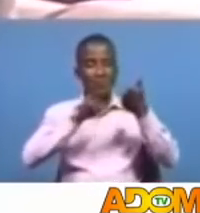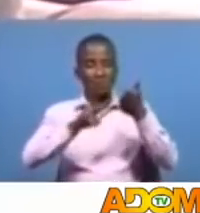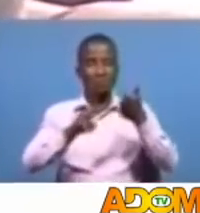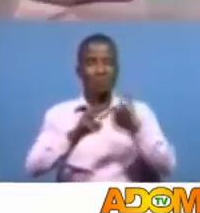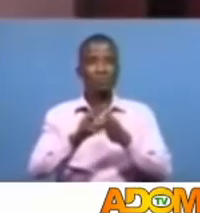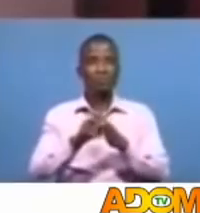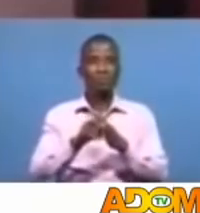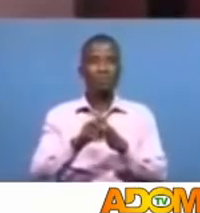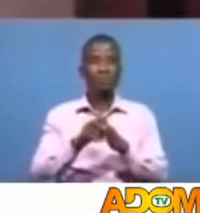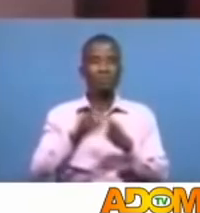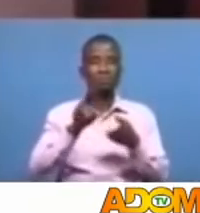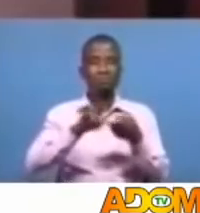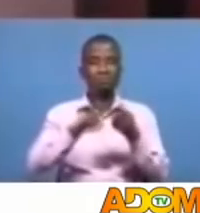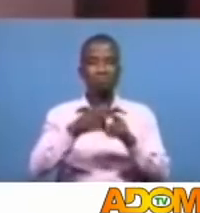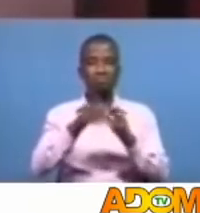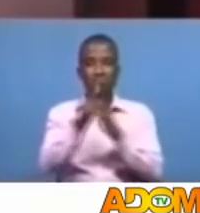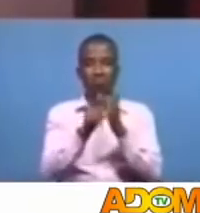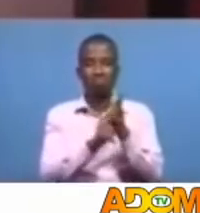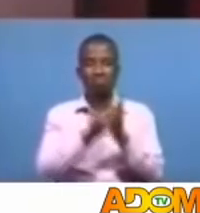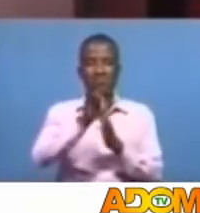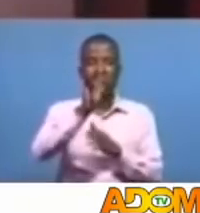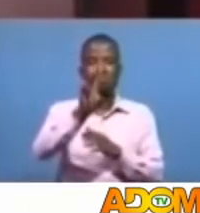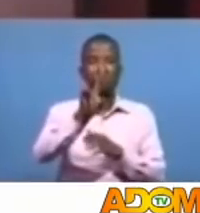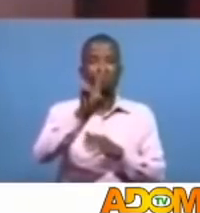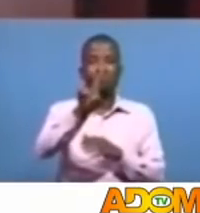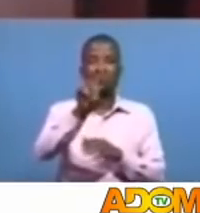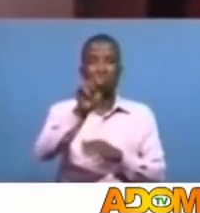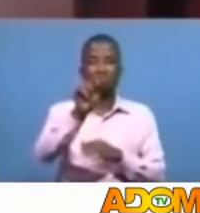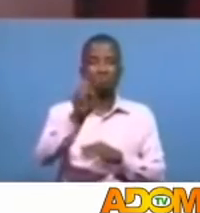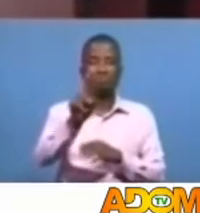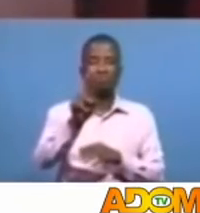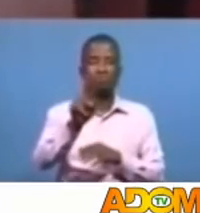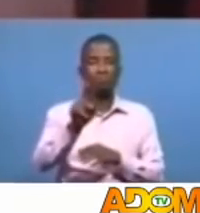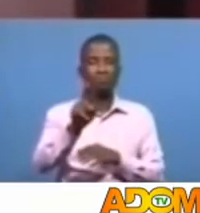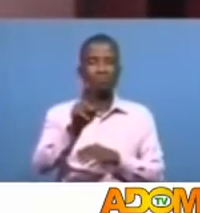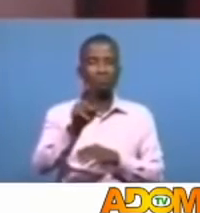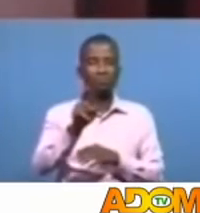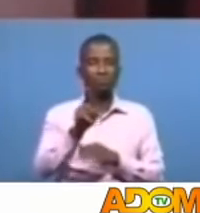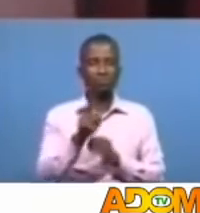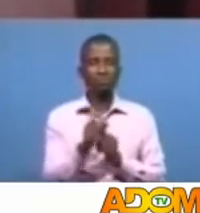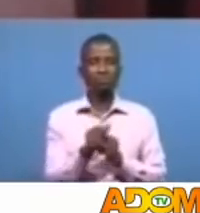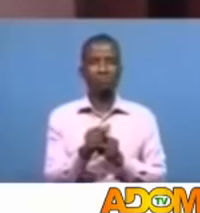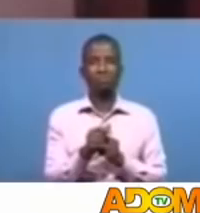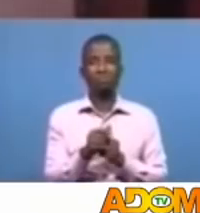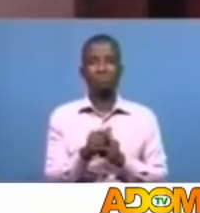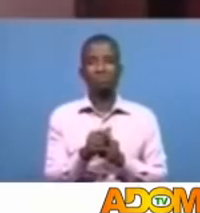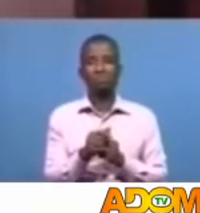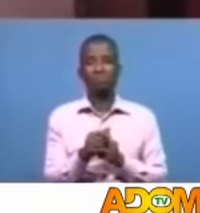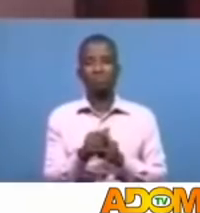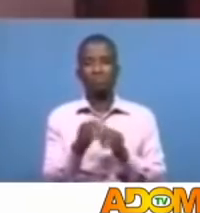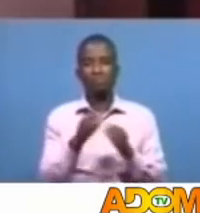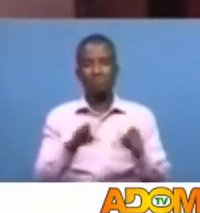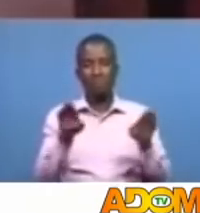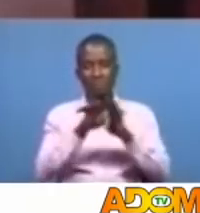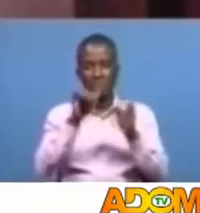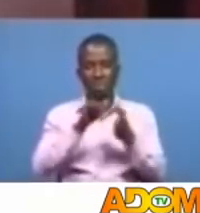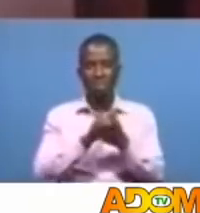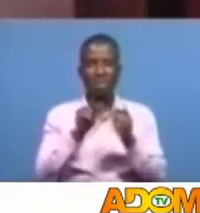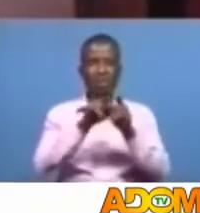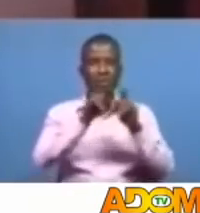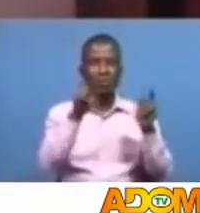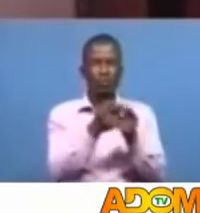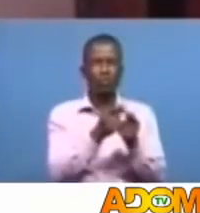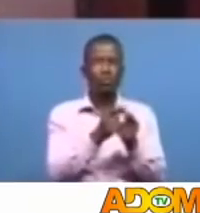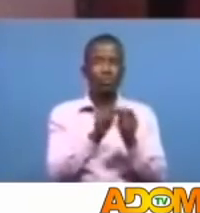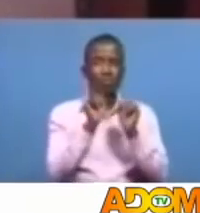section 72.1, including of evidence? It means that a party can